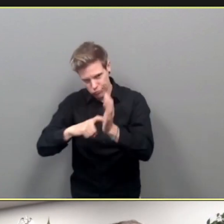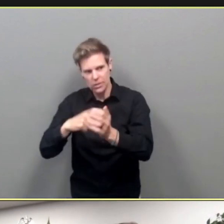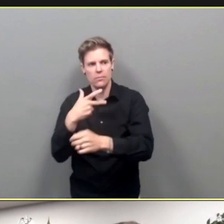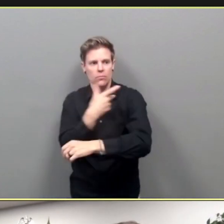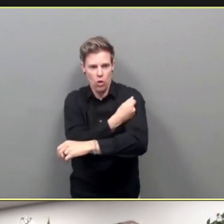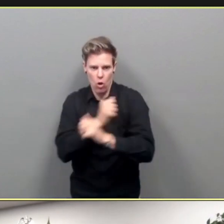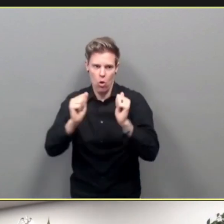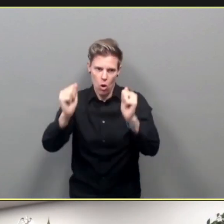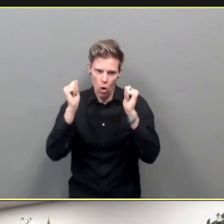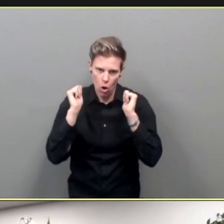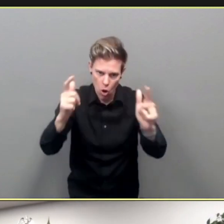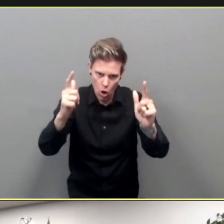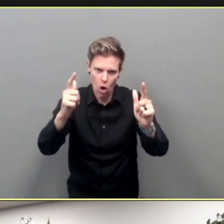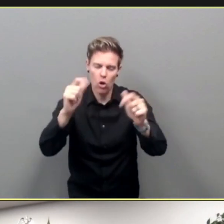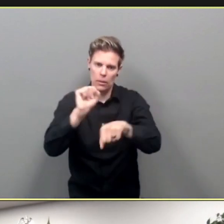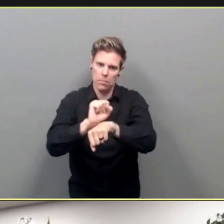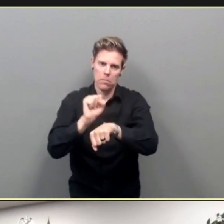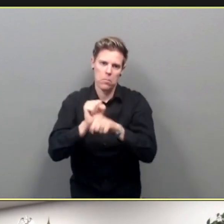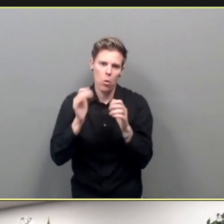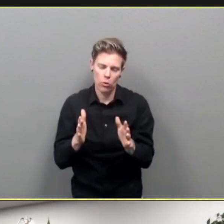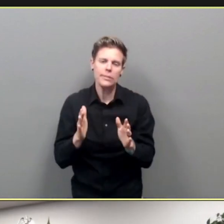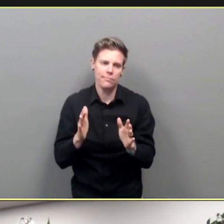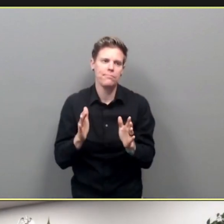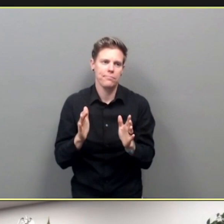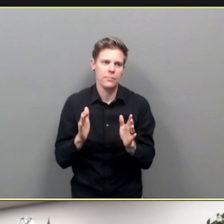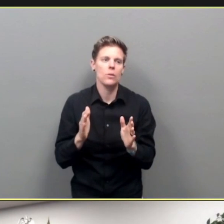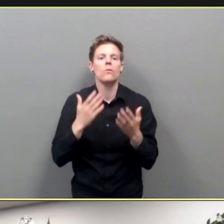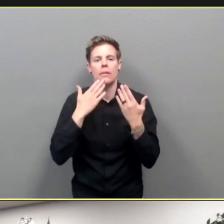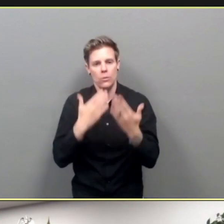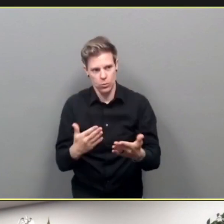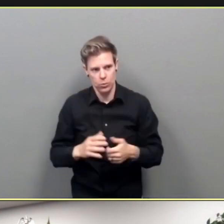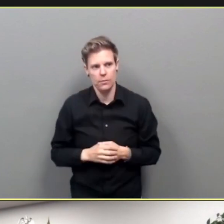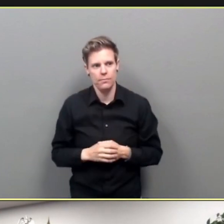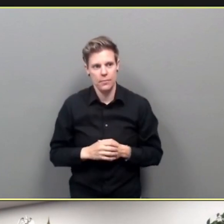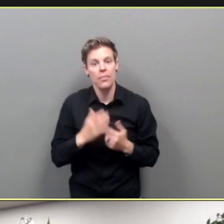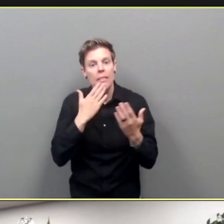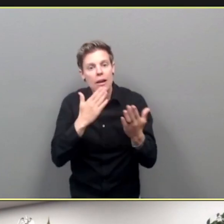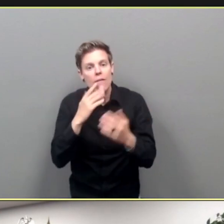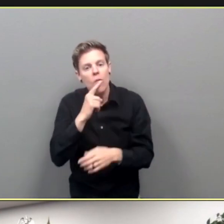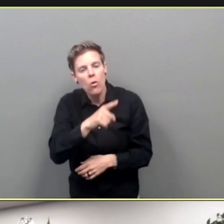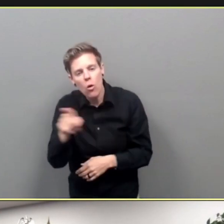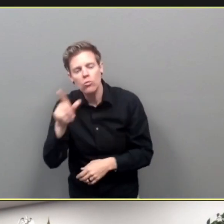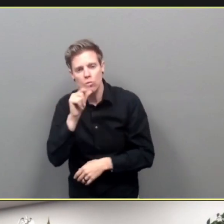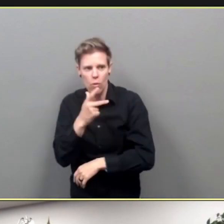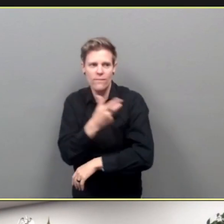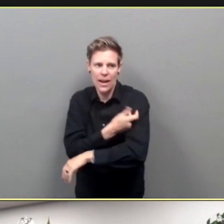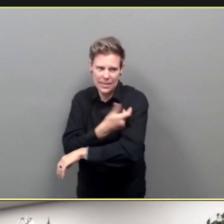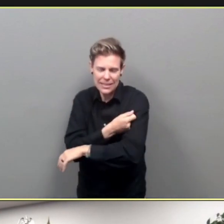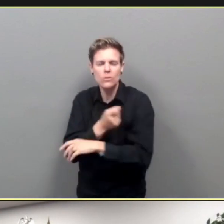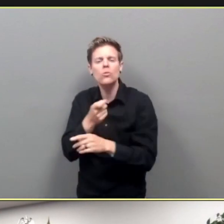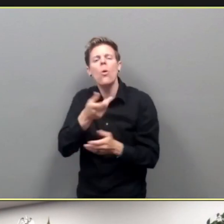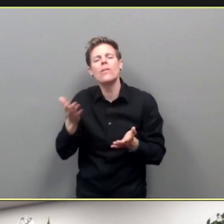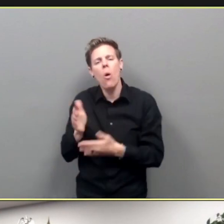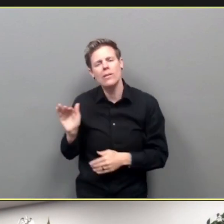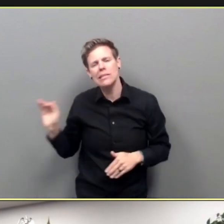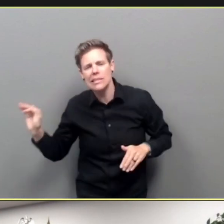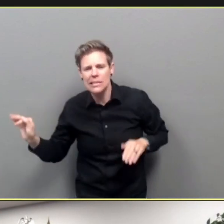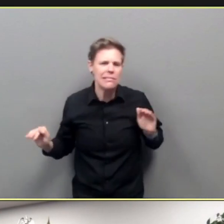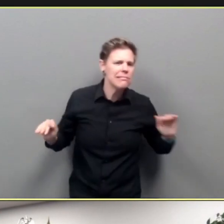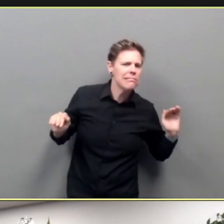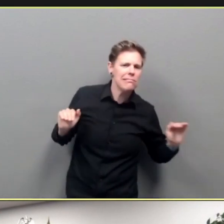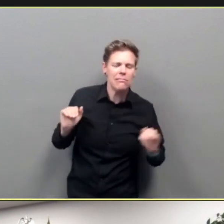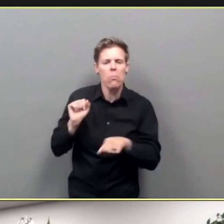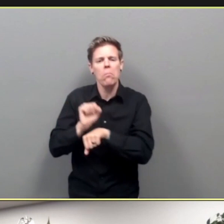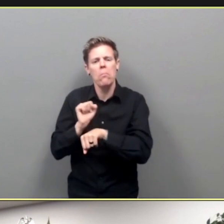hospital workers for being vaccinated and for encouraging your peers to be vaccinated and for doing extra shifts for